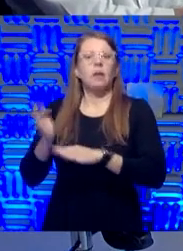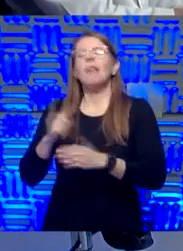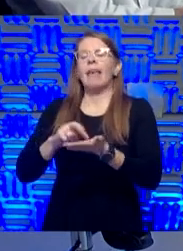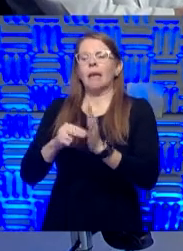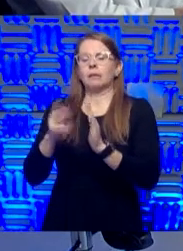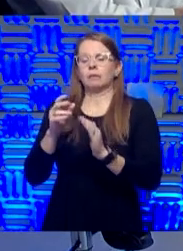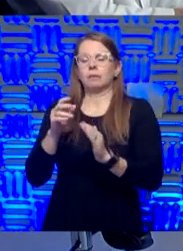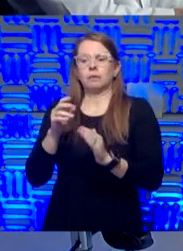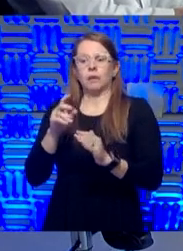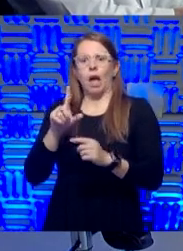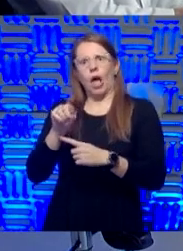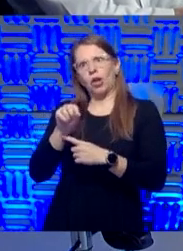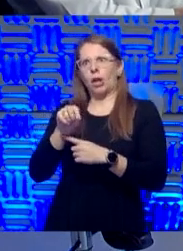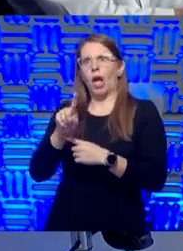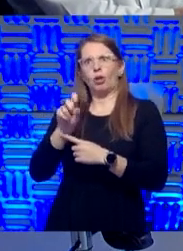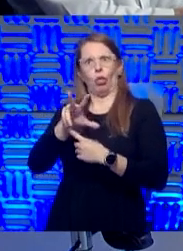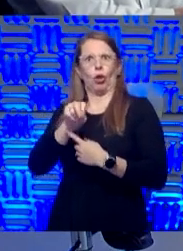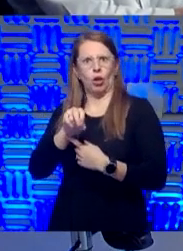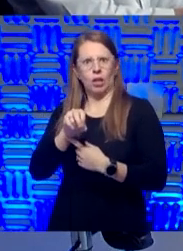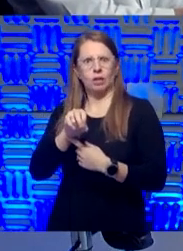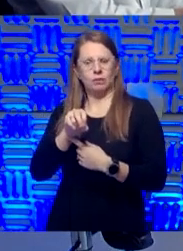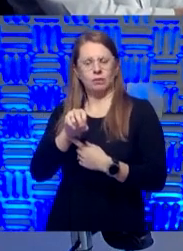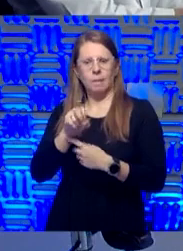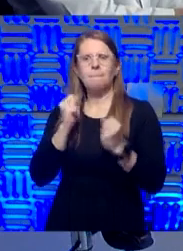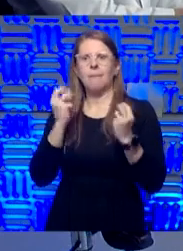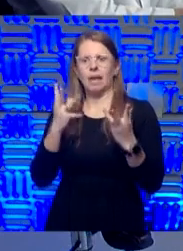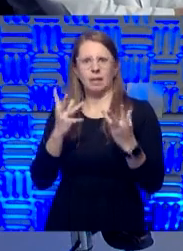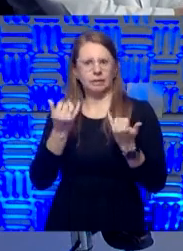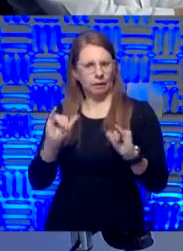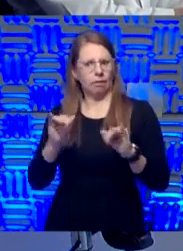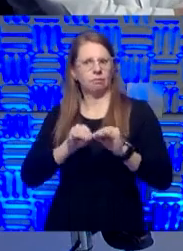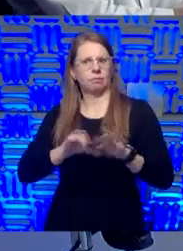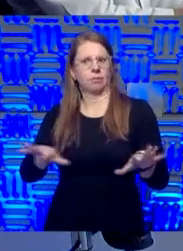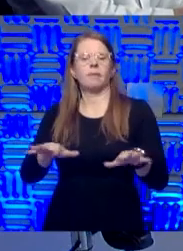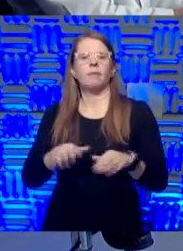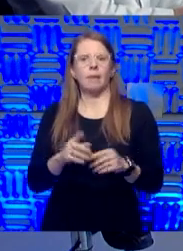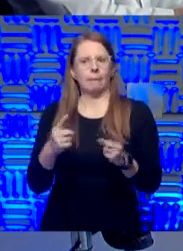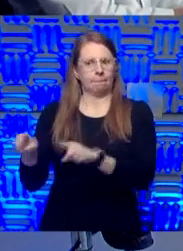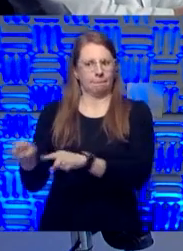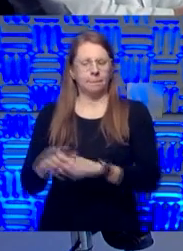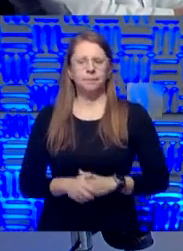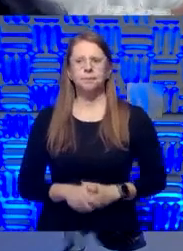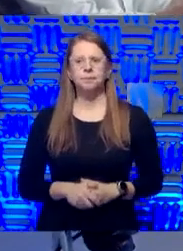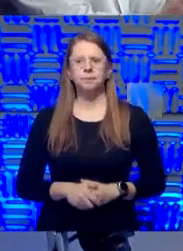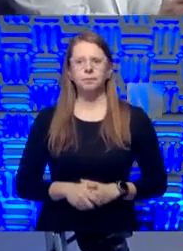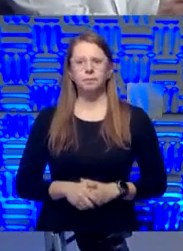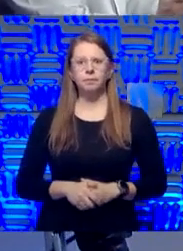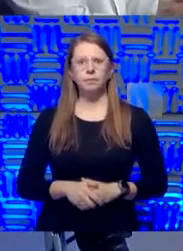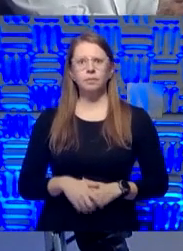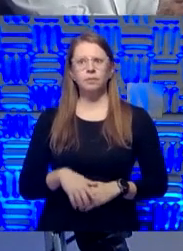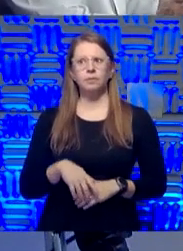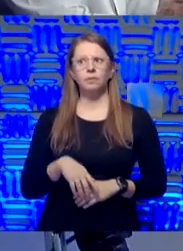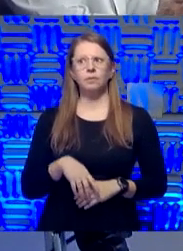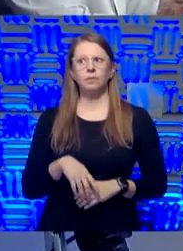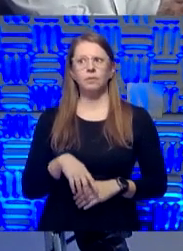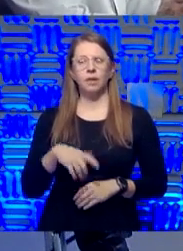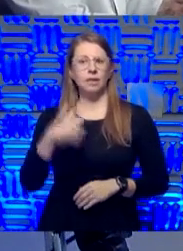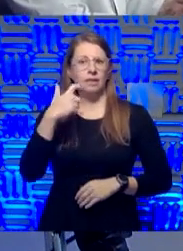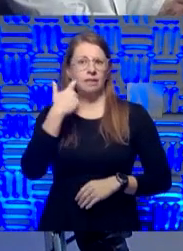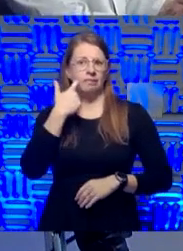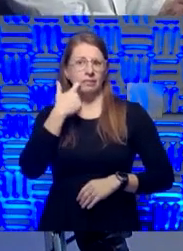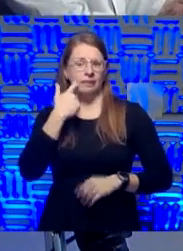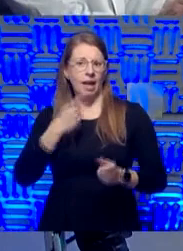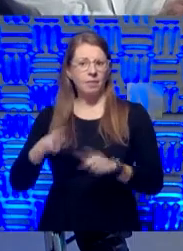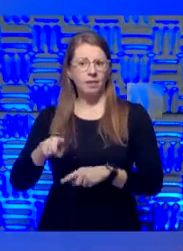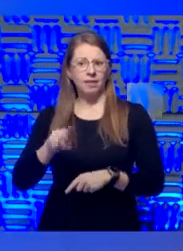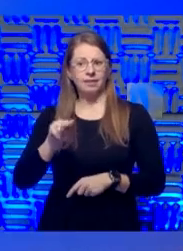either 130 or something. It's a large number of outbreaks still out there. Talk a little bit about recent stuff around mask wearing. Still important, not so